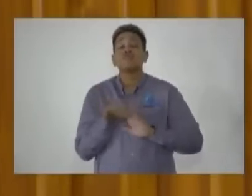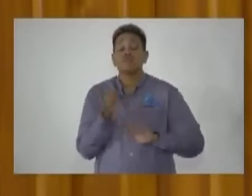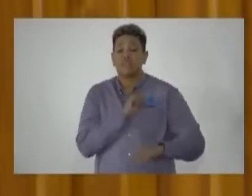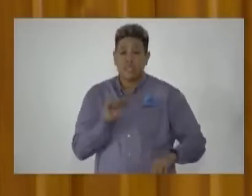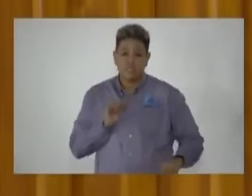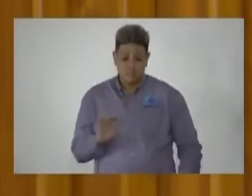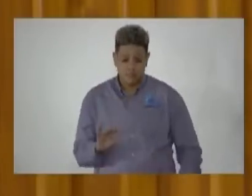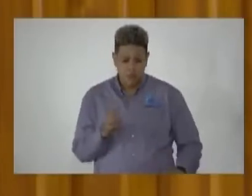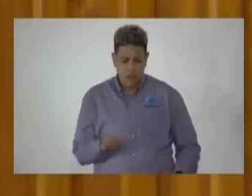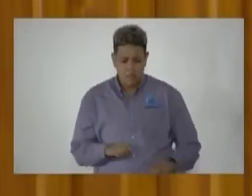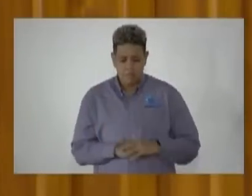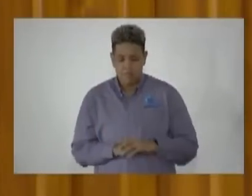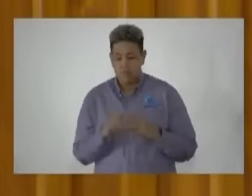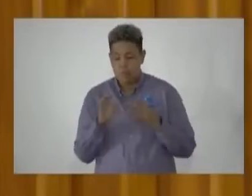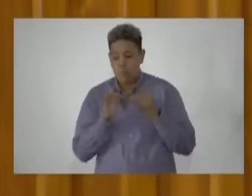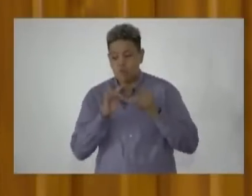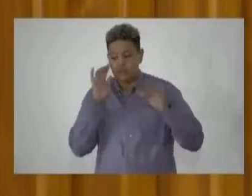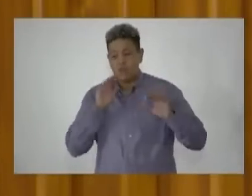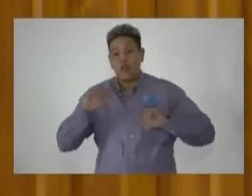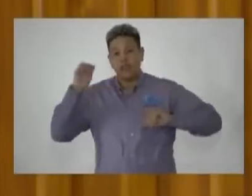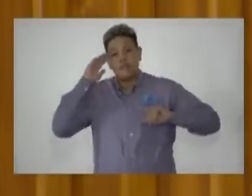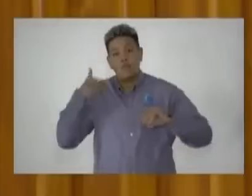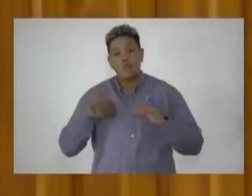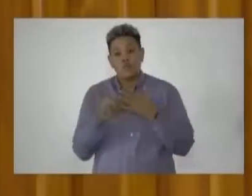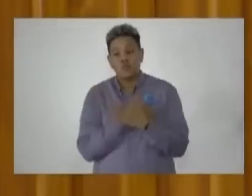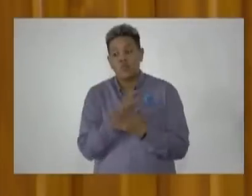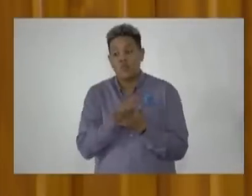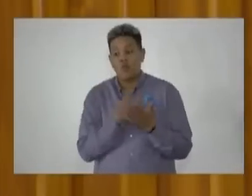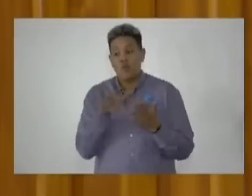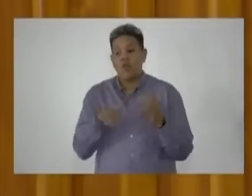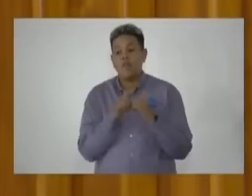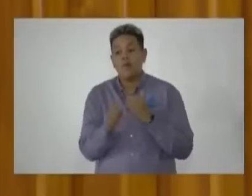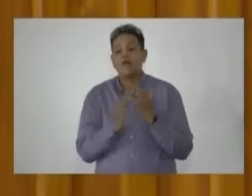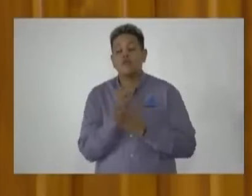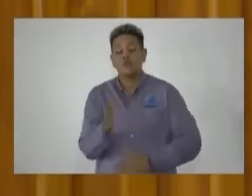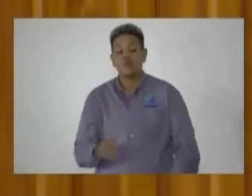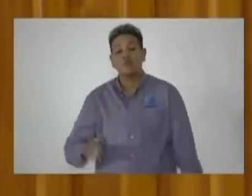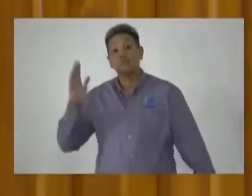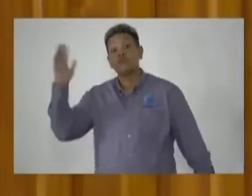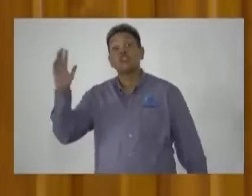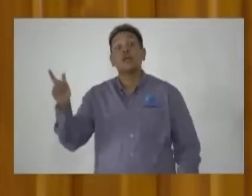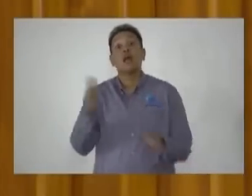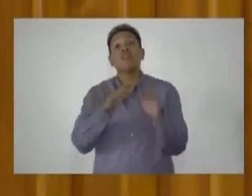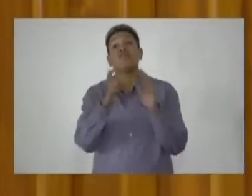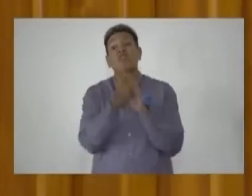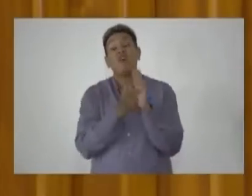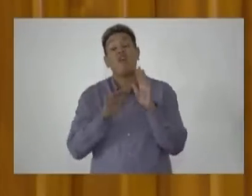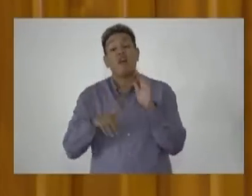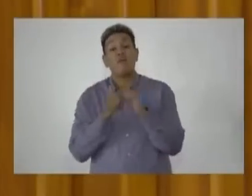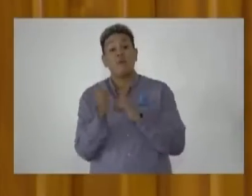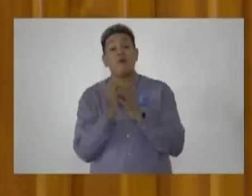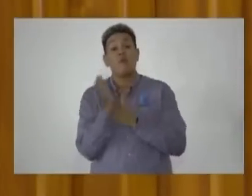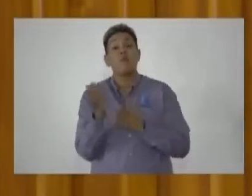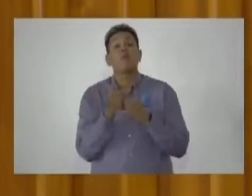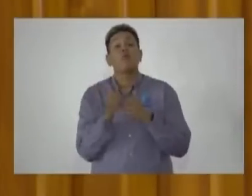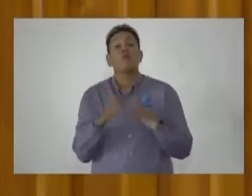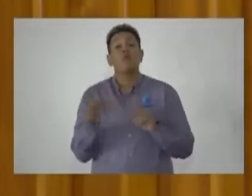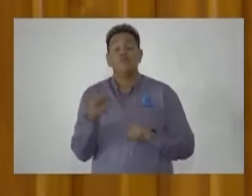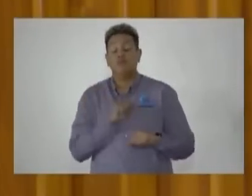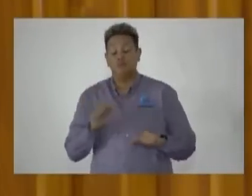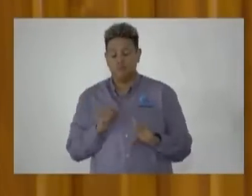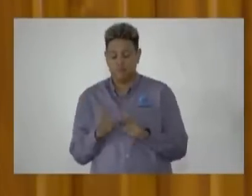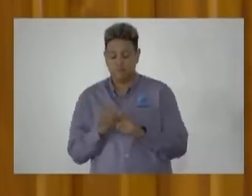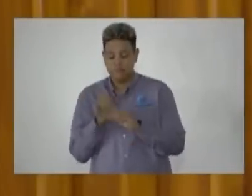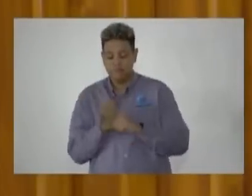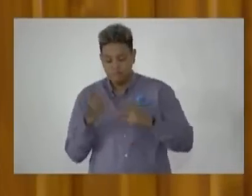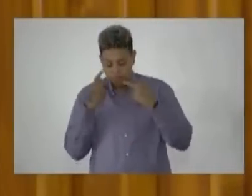Senate. Motions for leave to introduce bills. The presentation of bills without the leave of the Senate